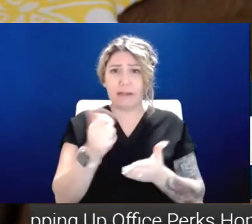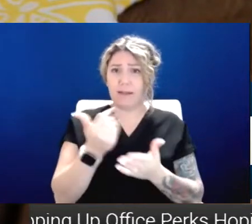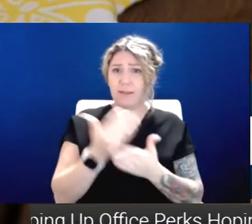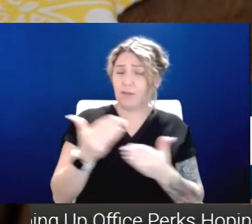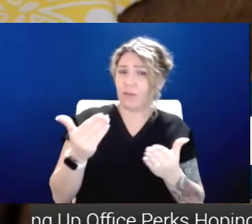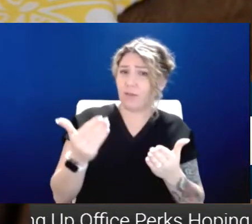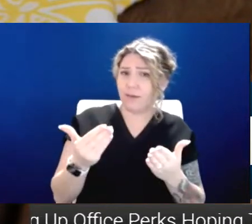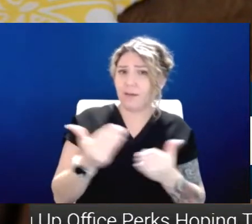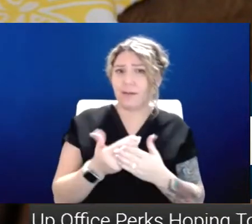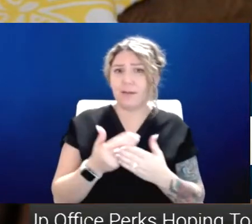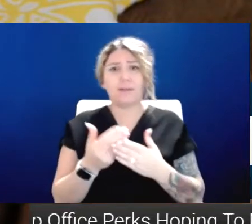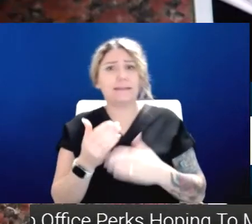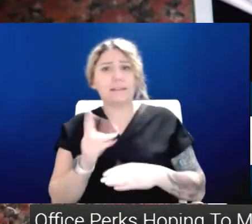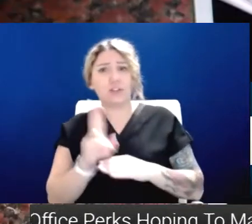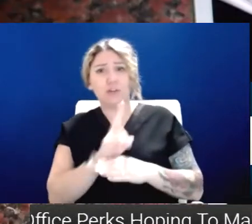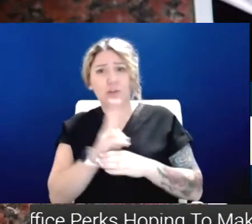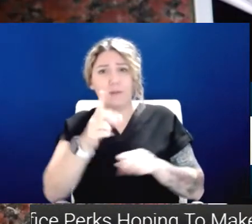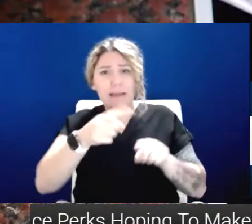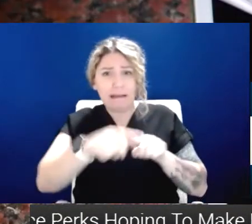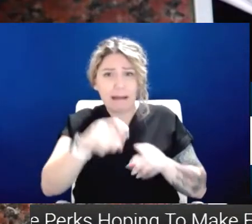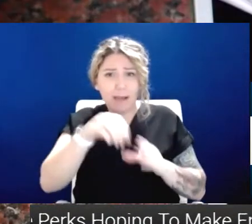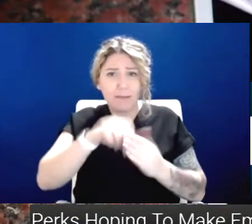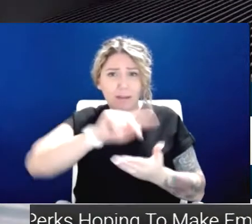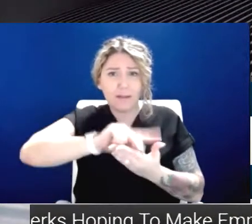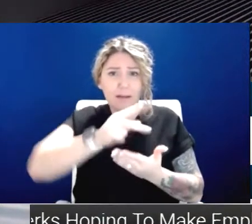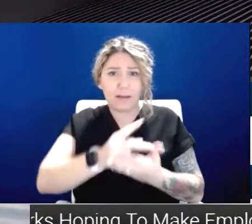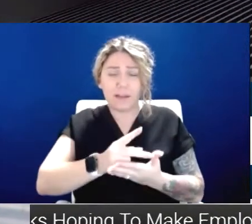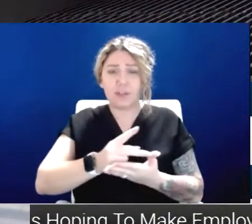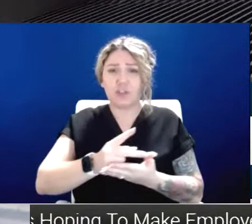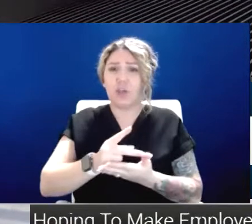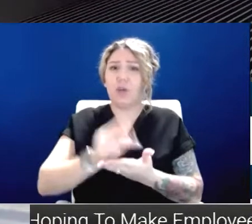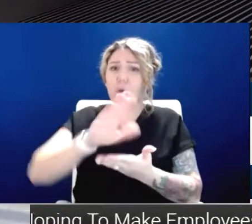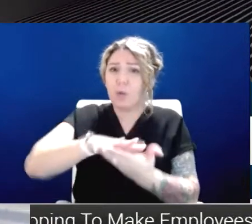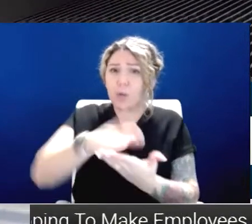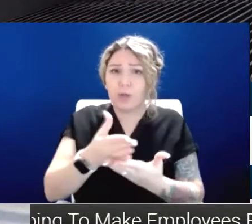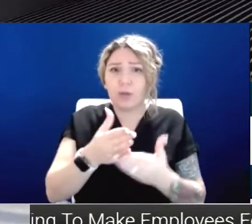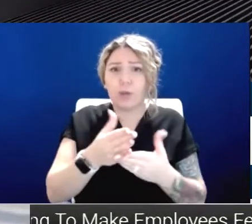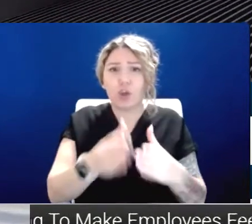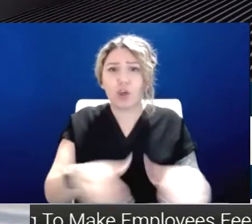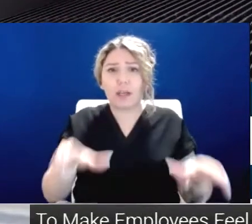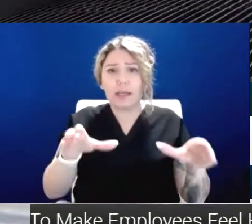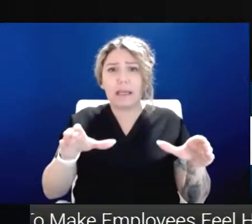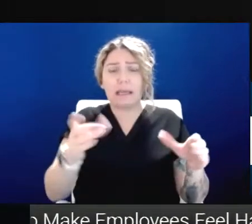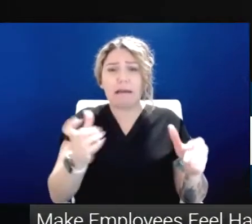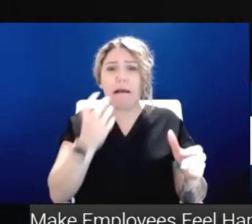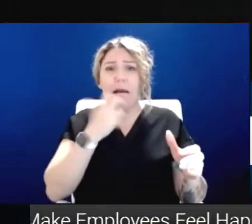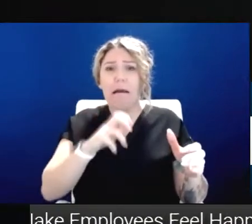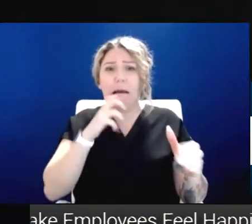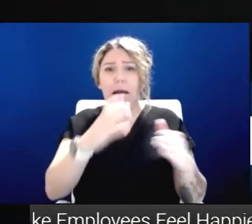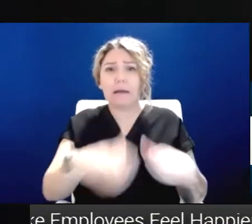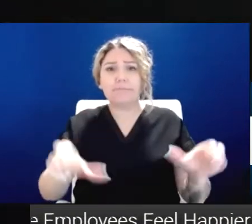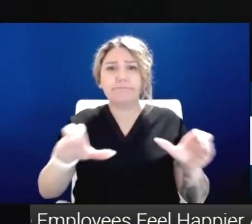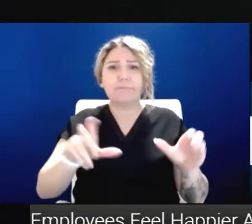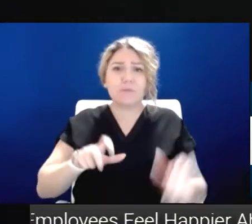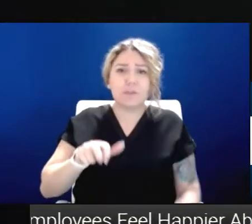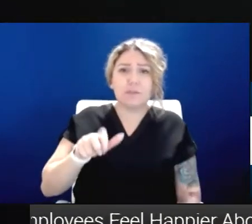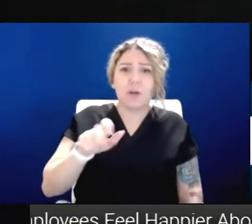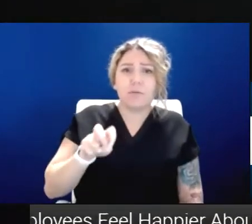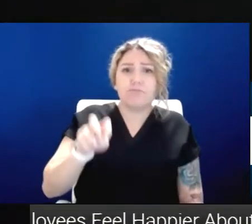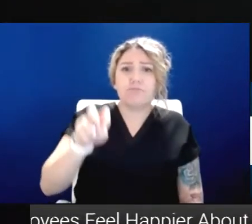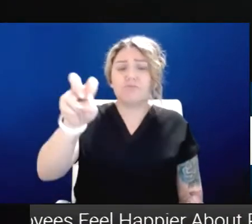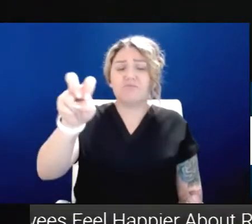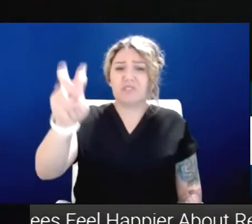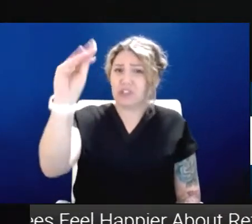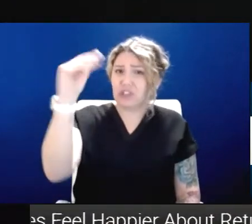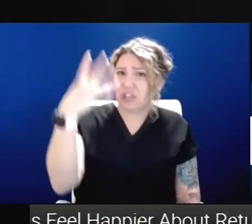granted. Using a knife in the kitchen, cooking over a stove, walking up the stairs, riding an escalator, showering unsupervised, because